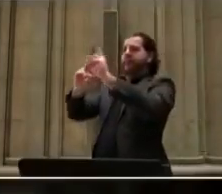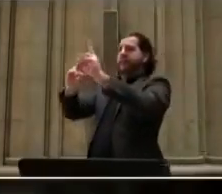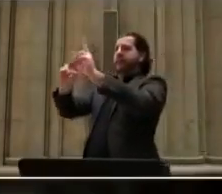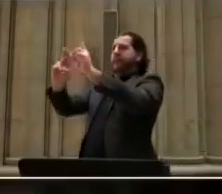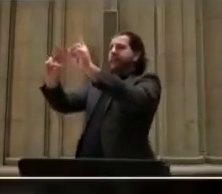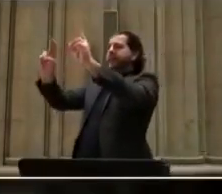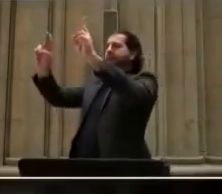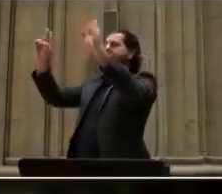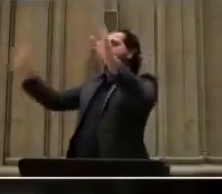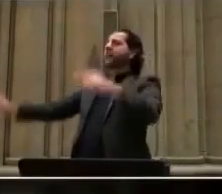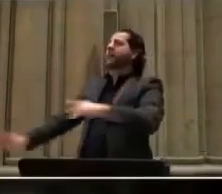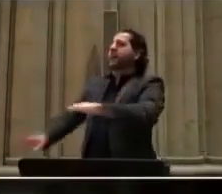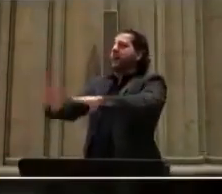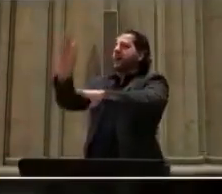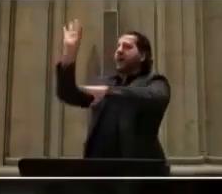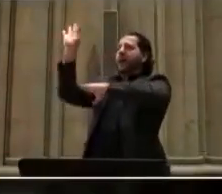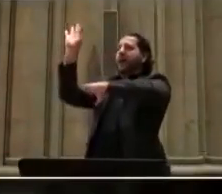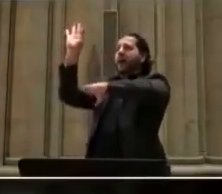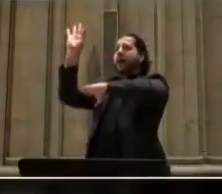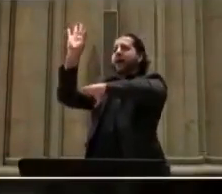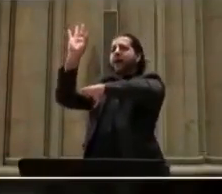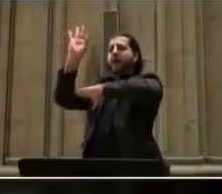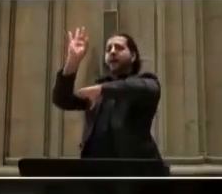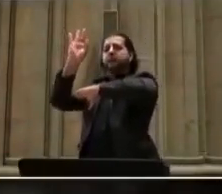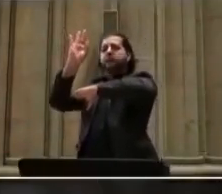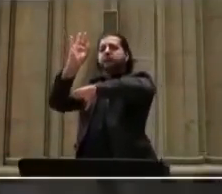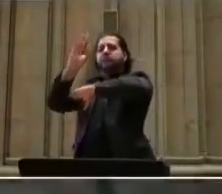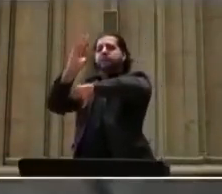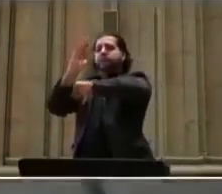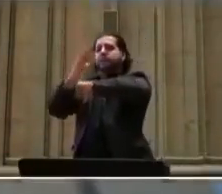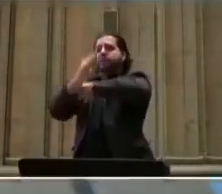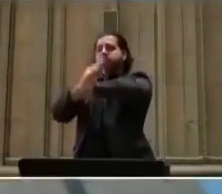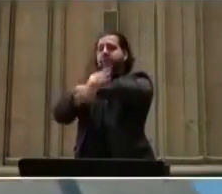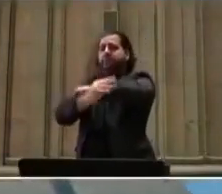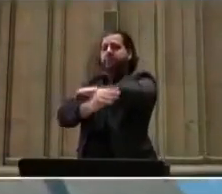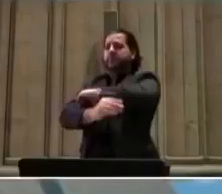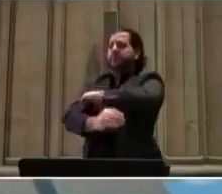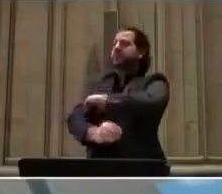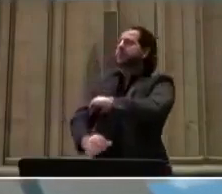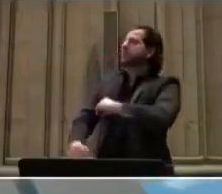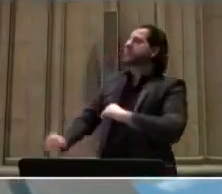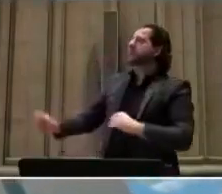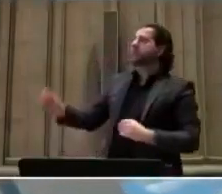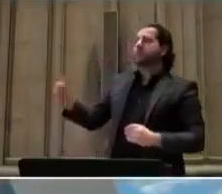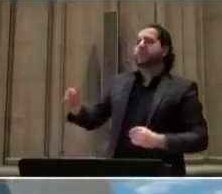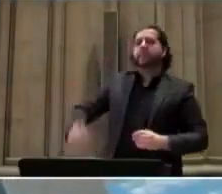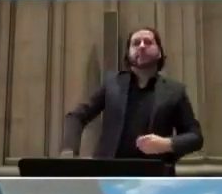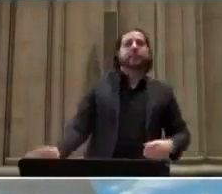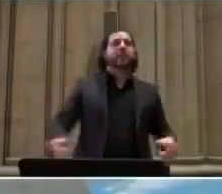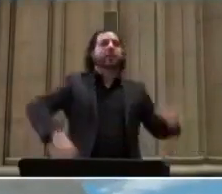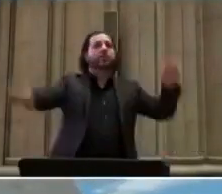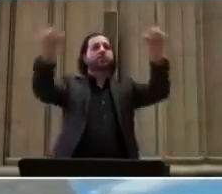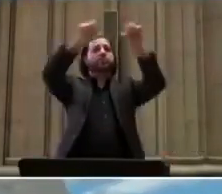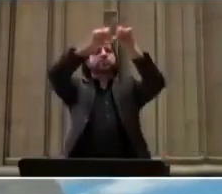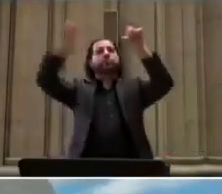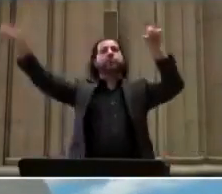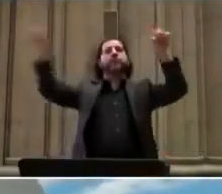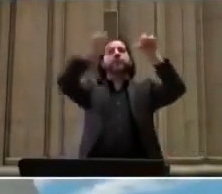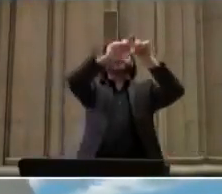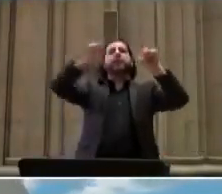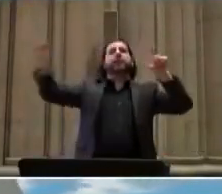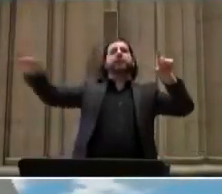the twilight's last gleaming, whose broad stripes